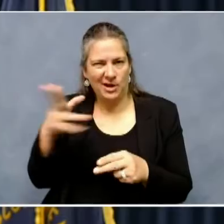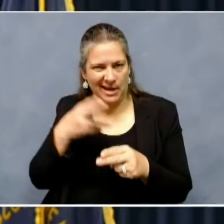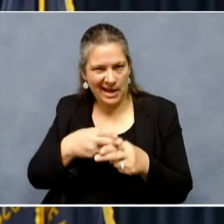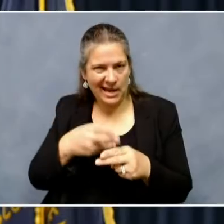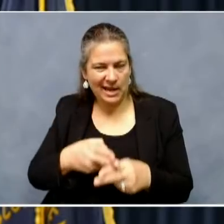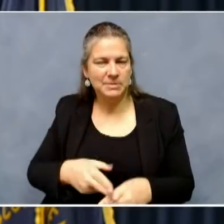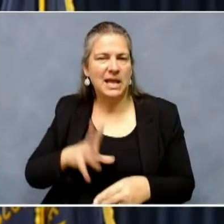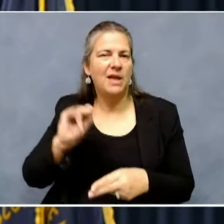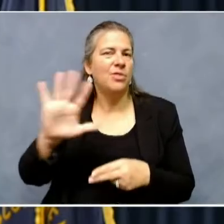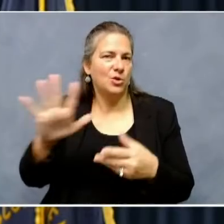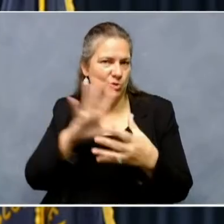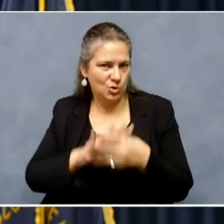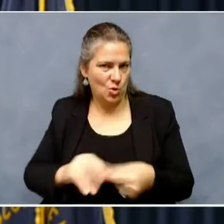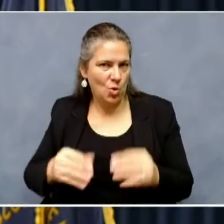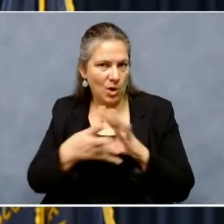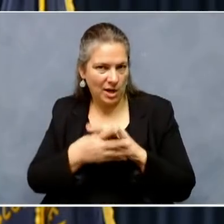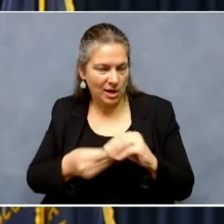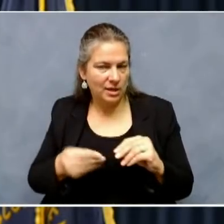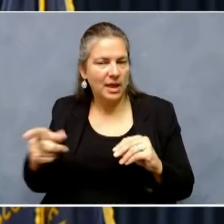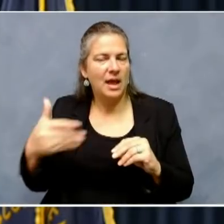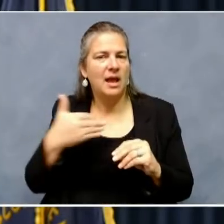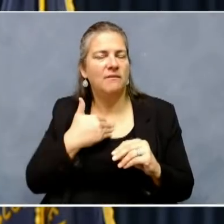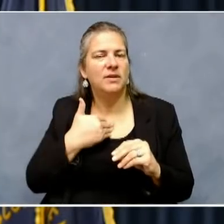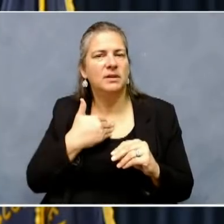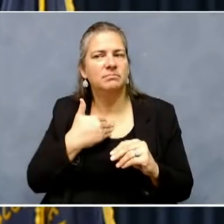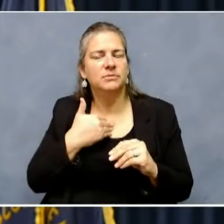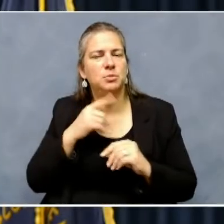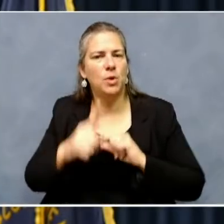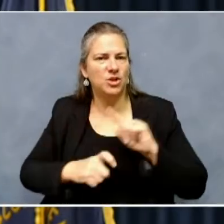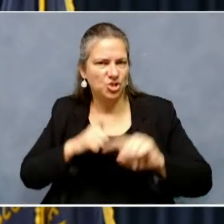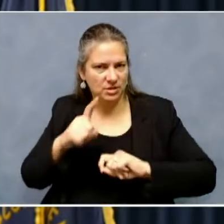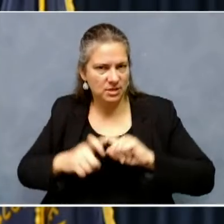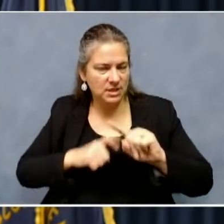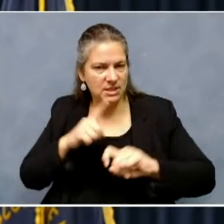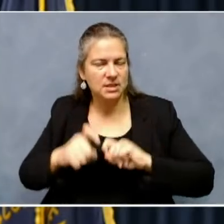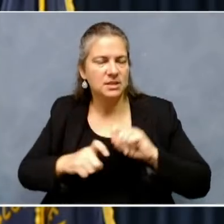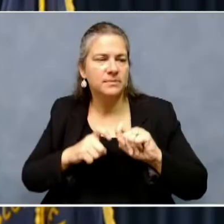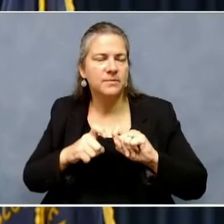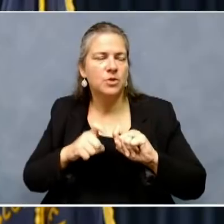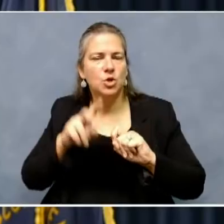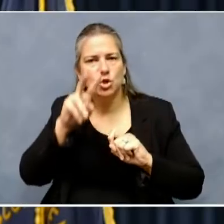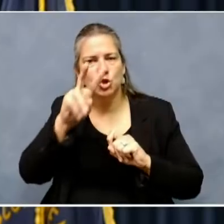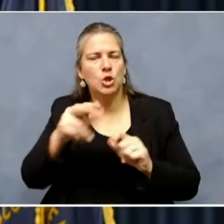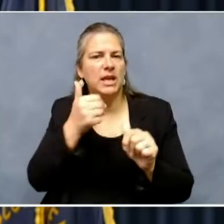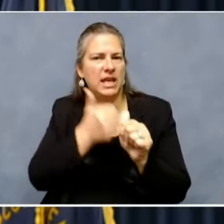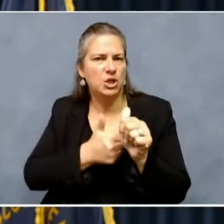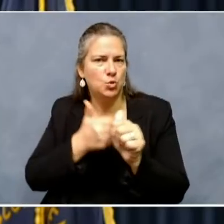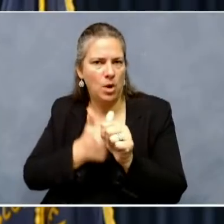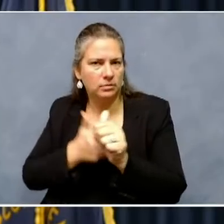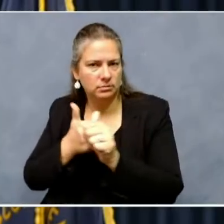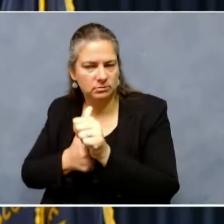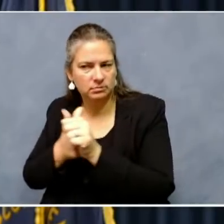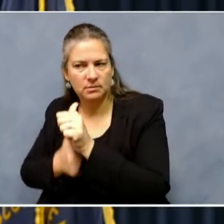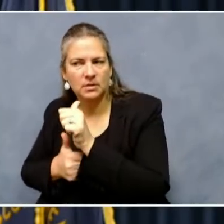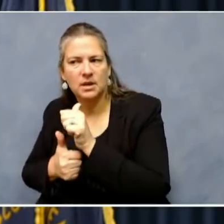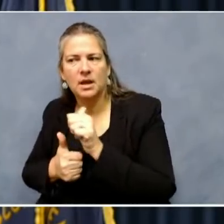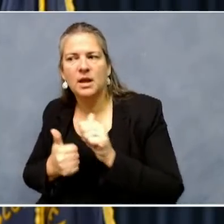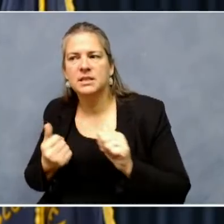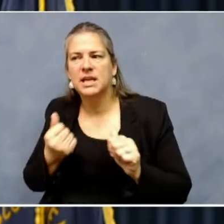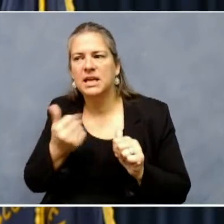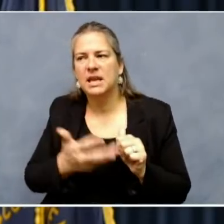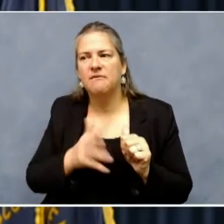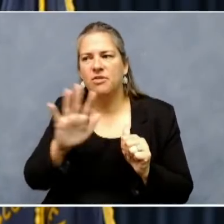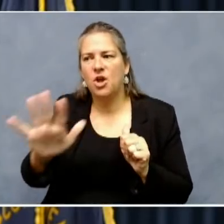story. They have a kind of a series of questions to look at each one and give their genuine,